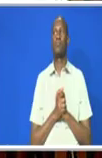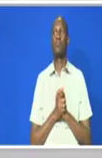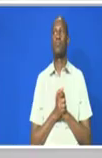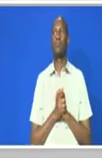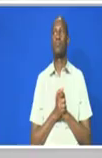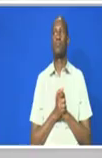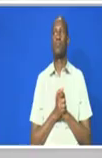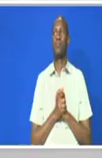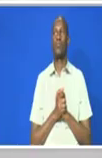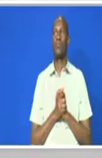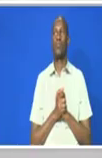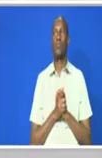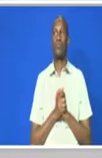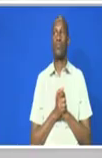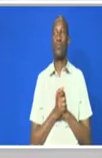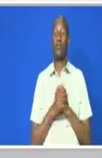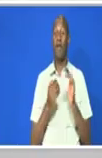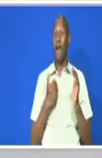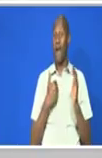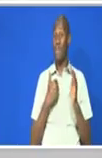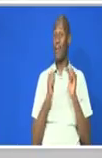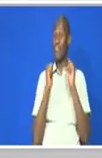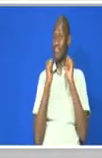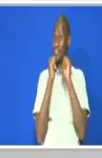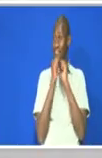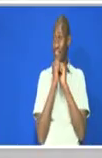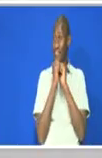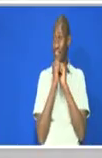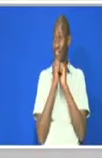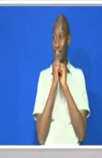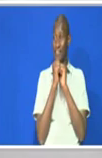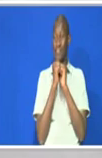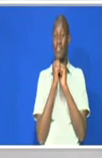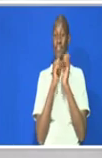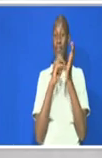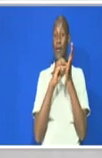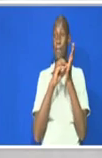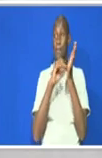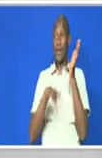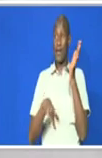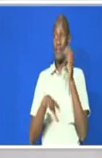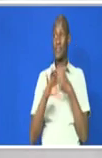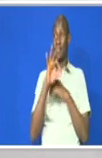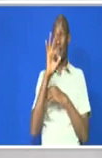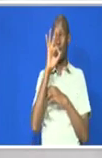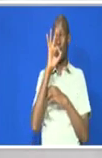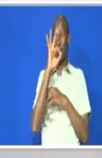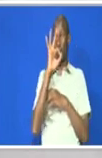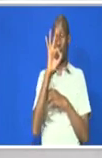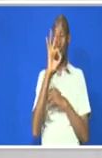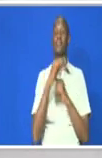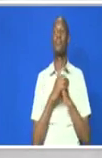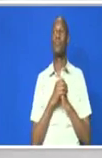I have 10, take away 3.